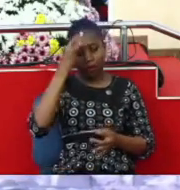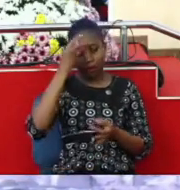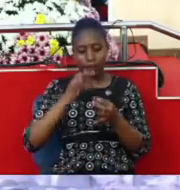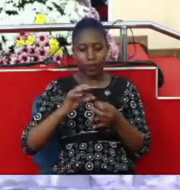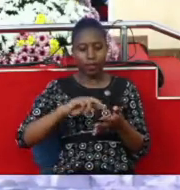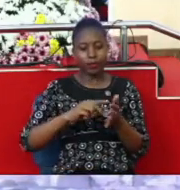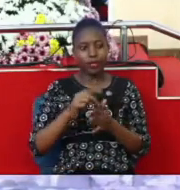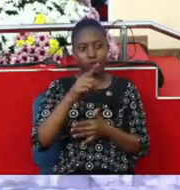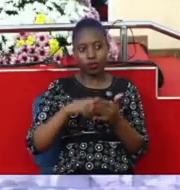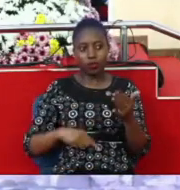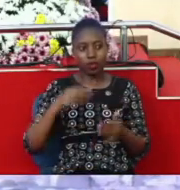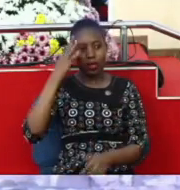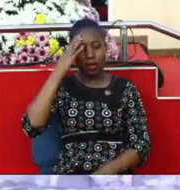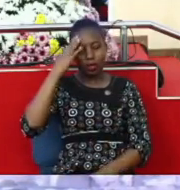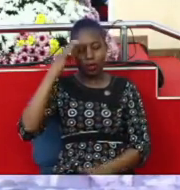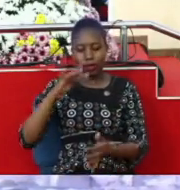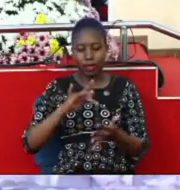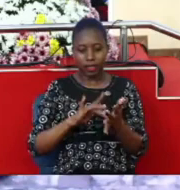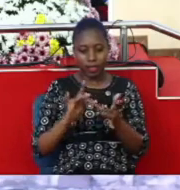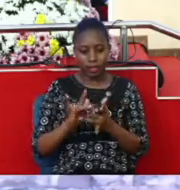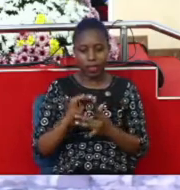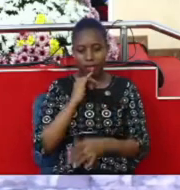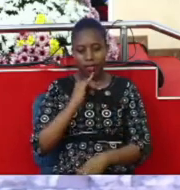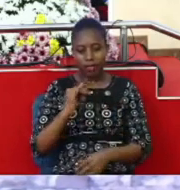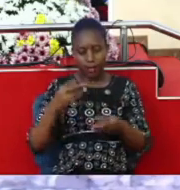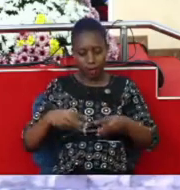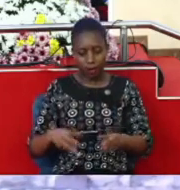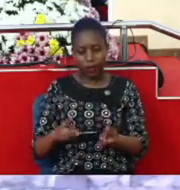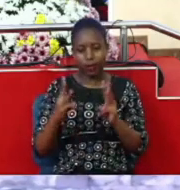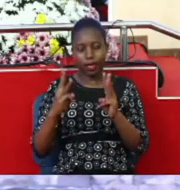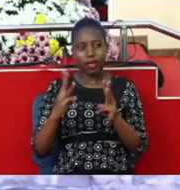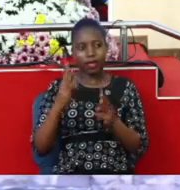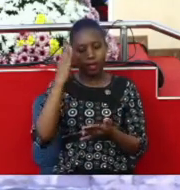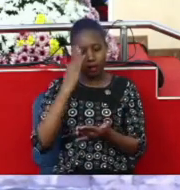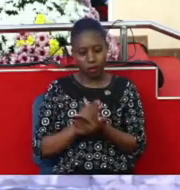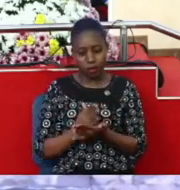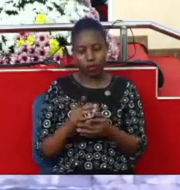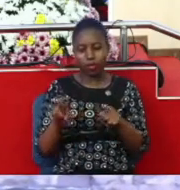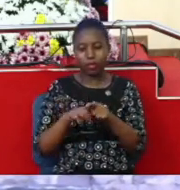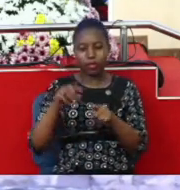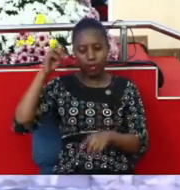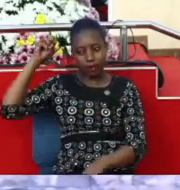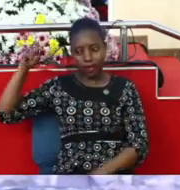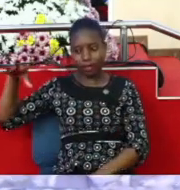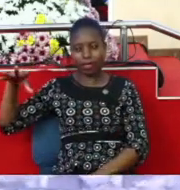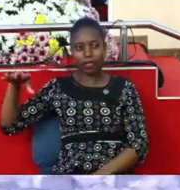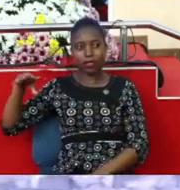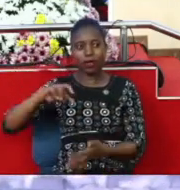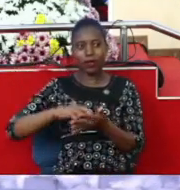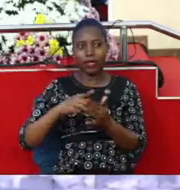truth, and the life. That I cannot go to the Father any other way. That deep